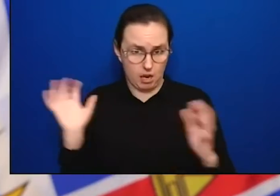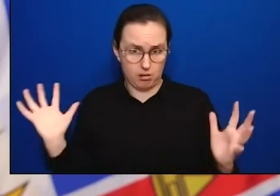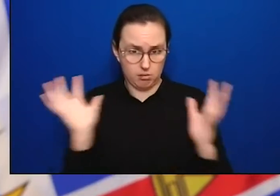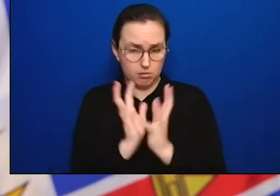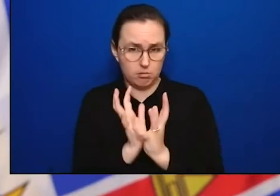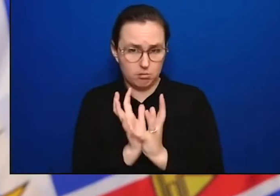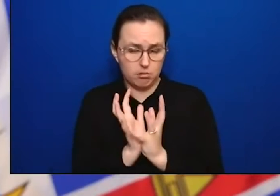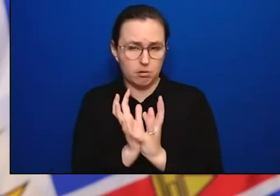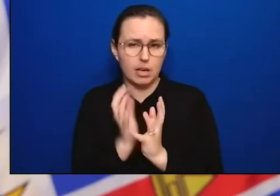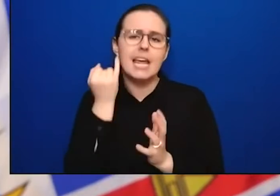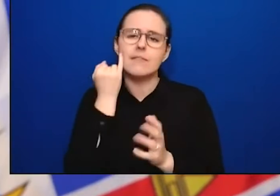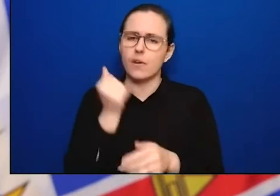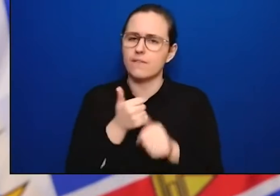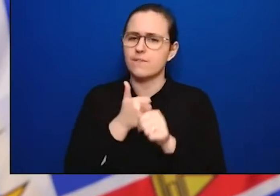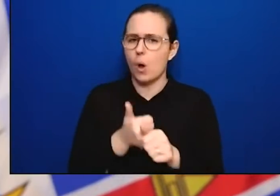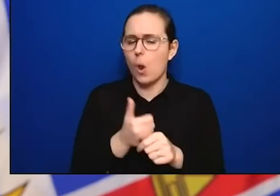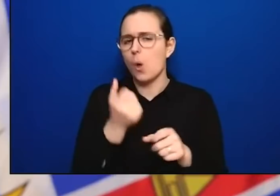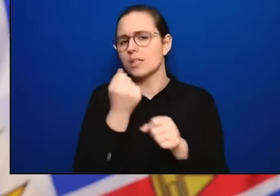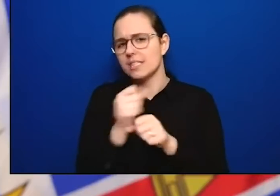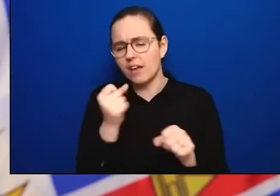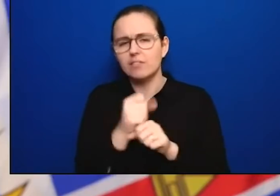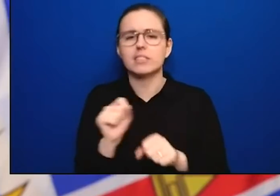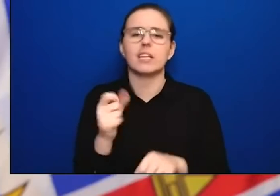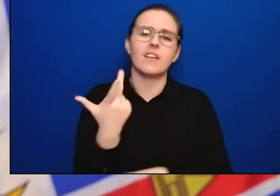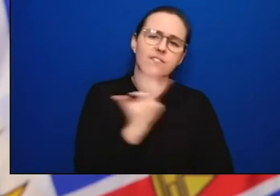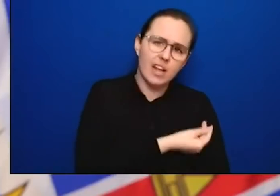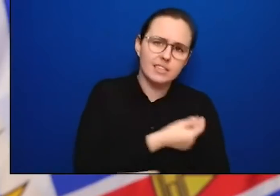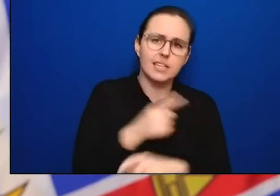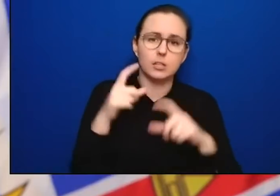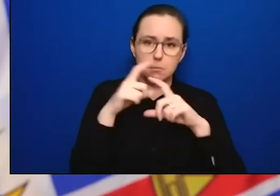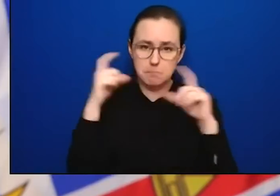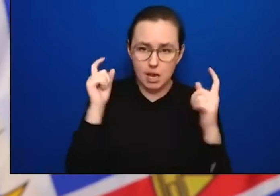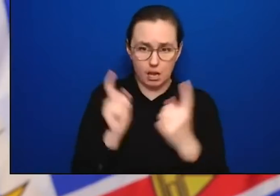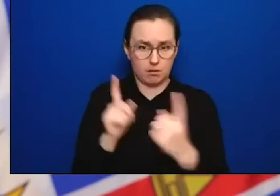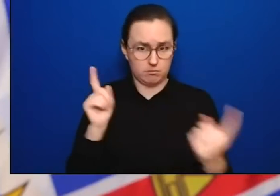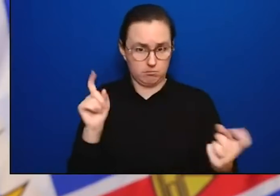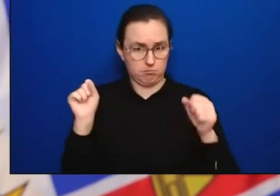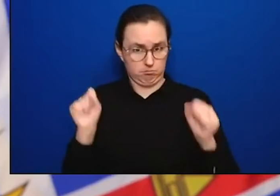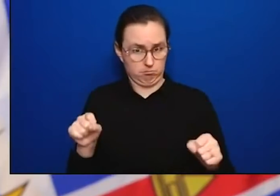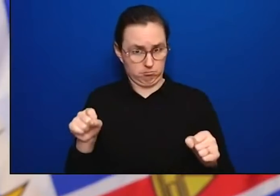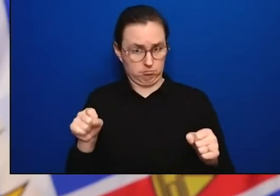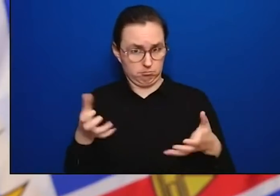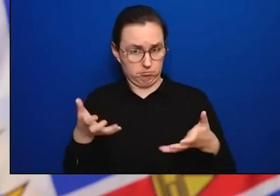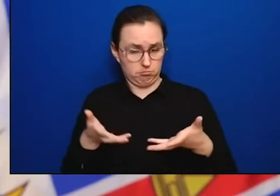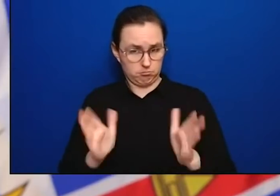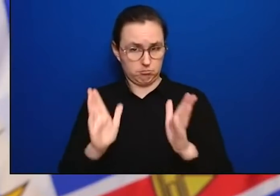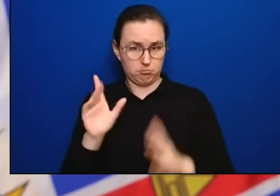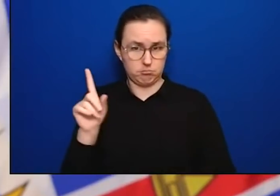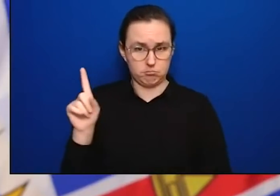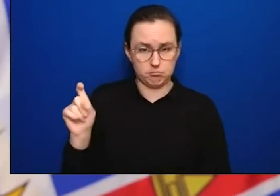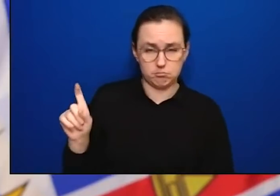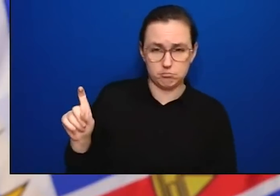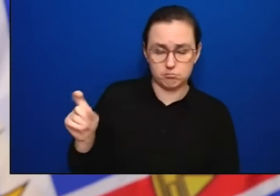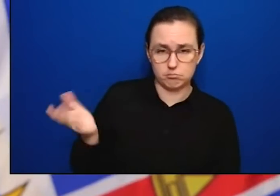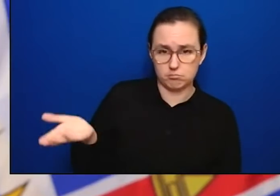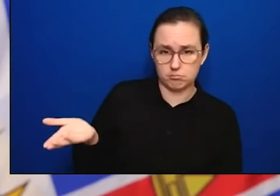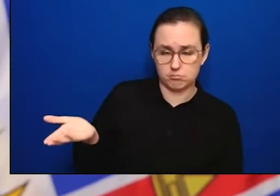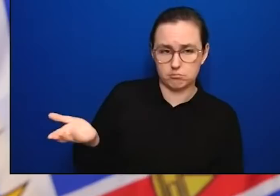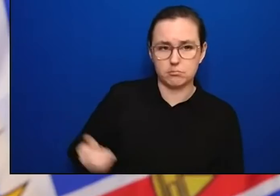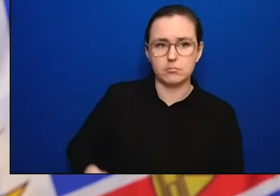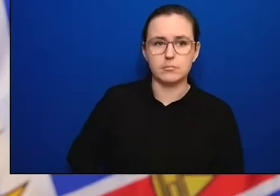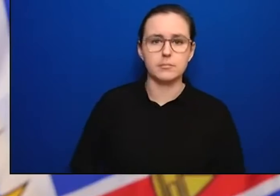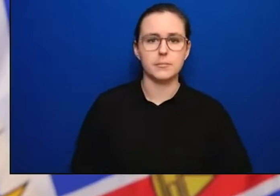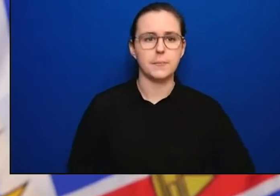current guidelines. If you could clarify, please, if such choirs can rehearse in person right now, like if they have all the safety protocols, vaccination,